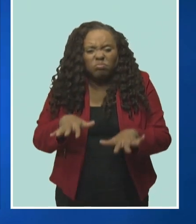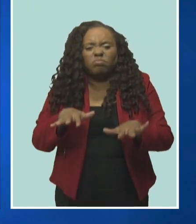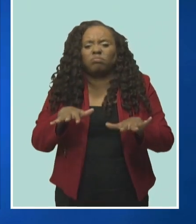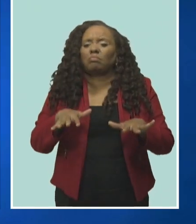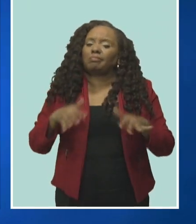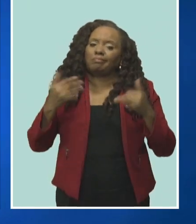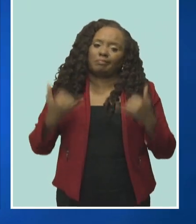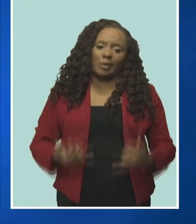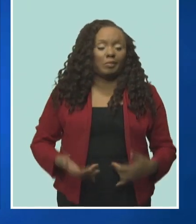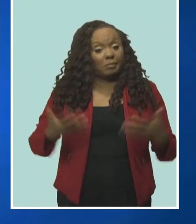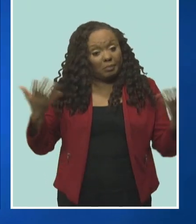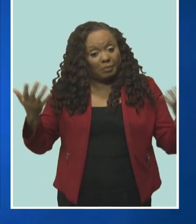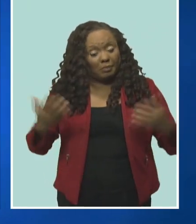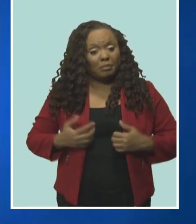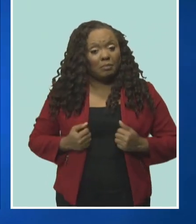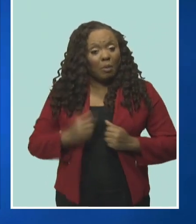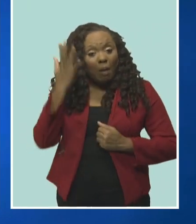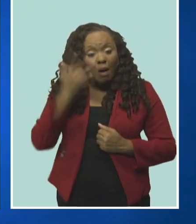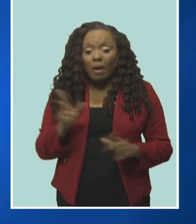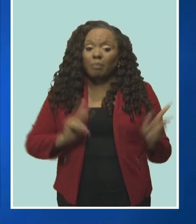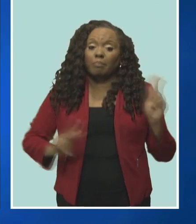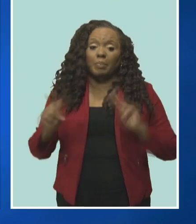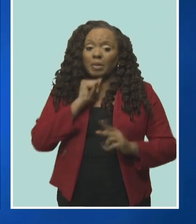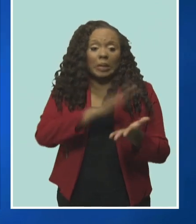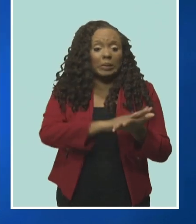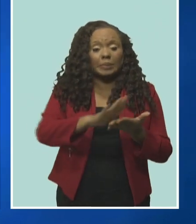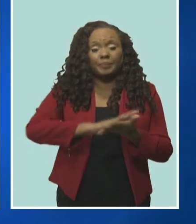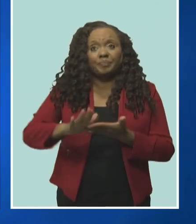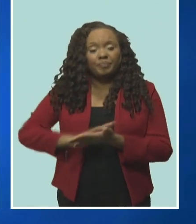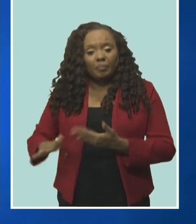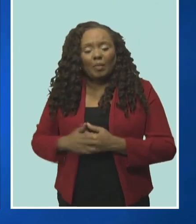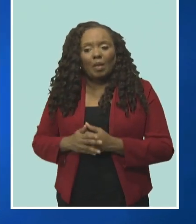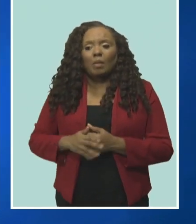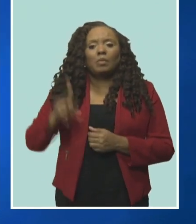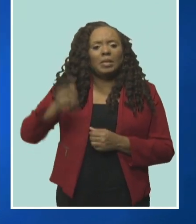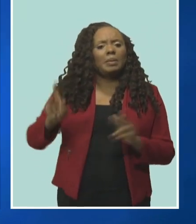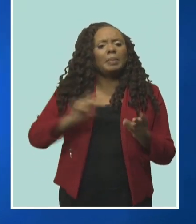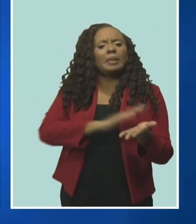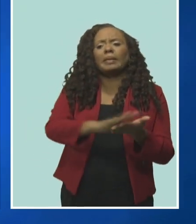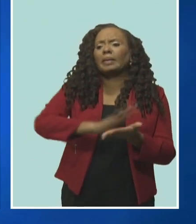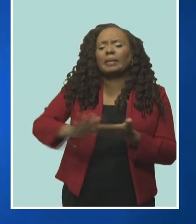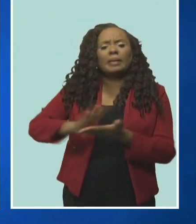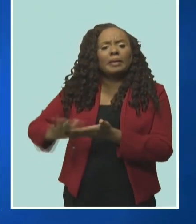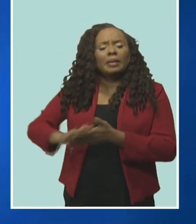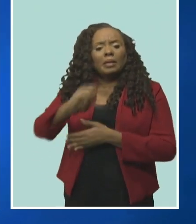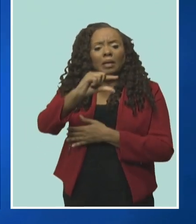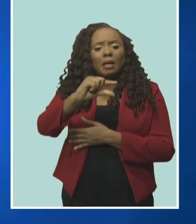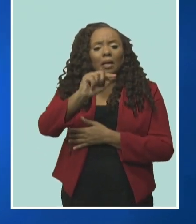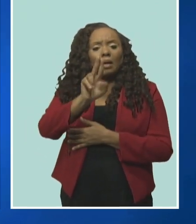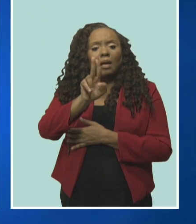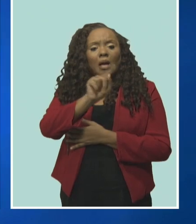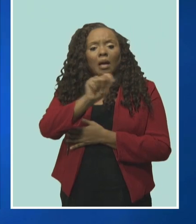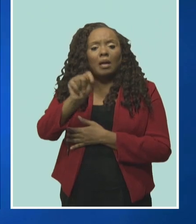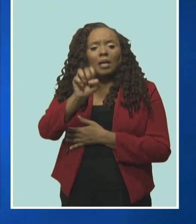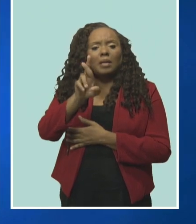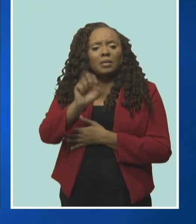the gutters are cleaned down with, so that the leaves don't cause the gutters to hold water. So we're having these sort of issues, and because these